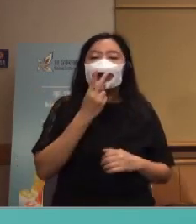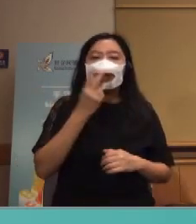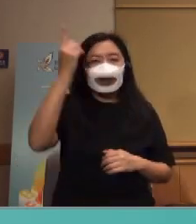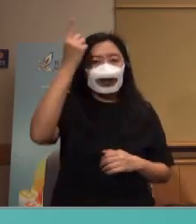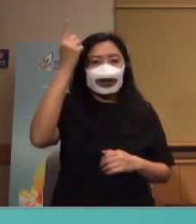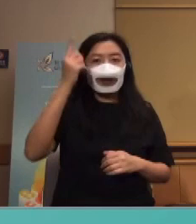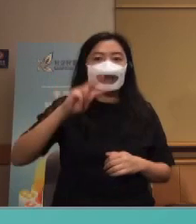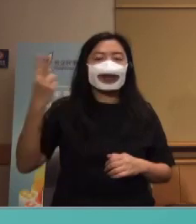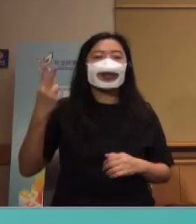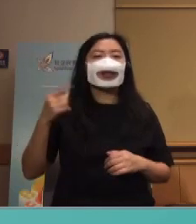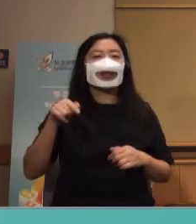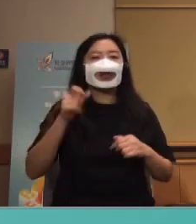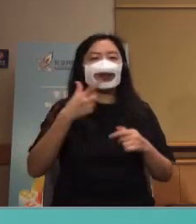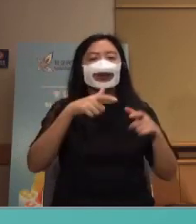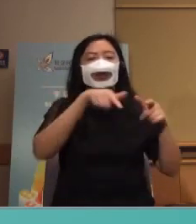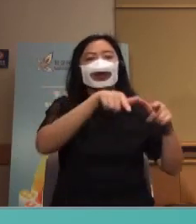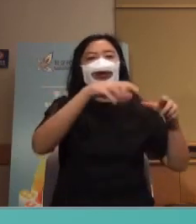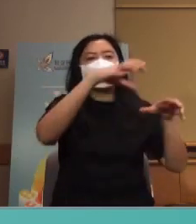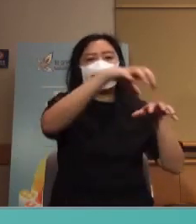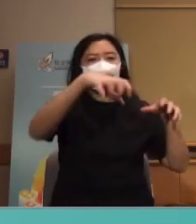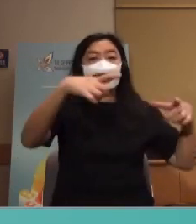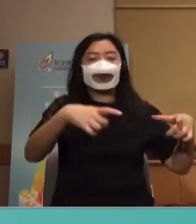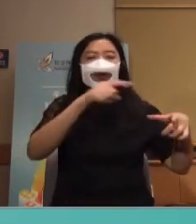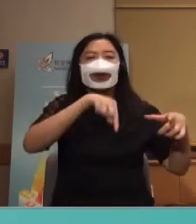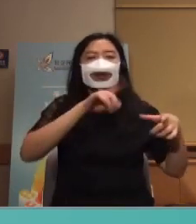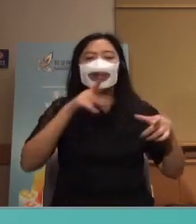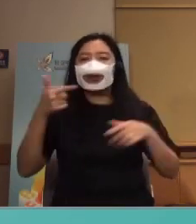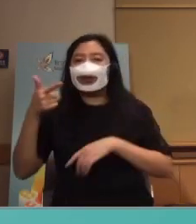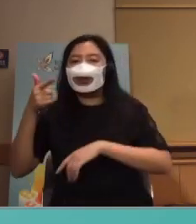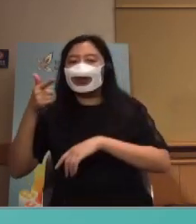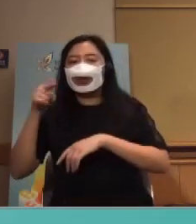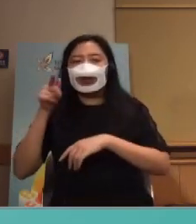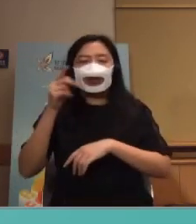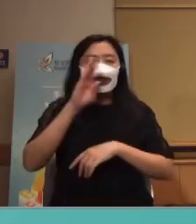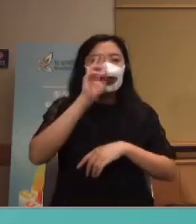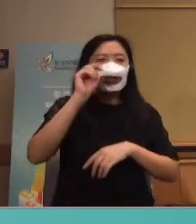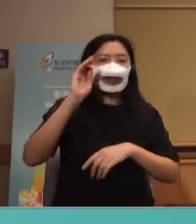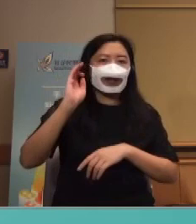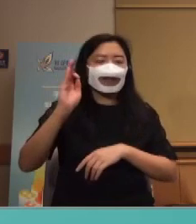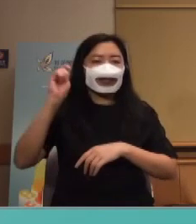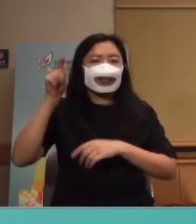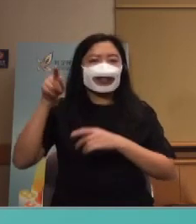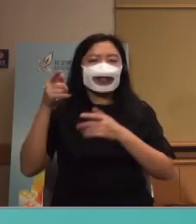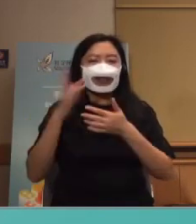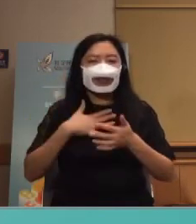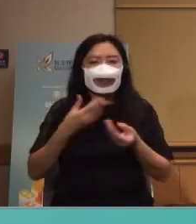to re-examine how we assign value to things. So a lot of times social impact suffers from the fact that we're doing things that are